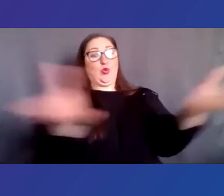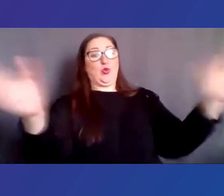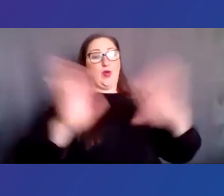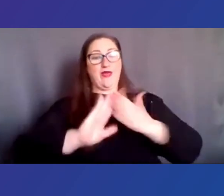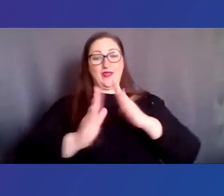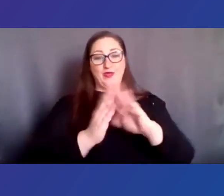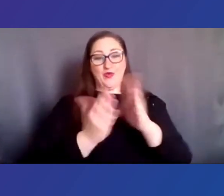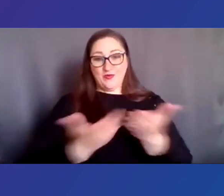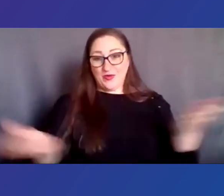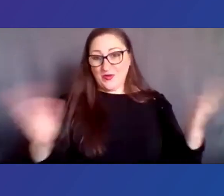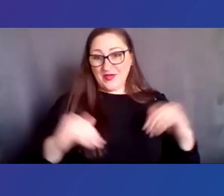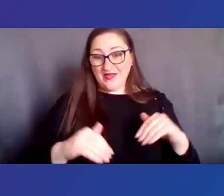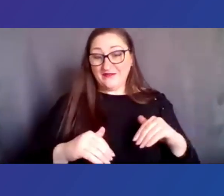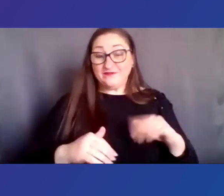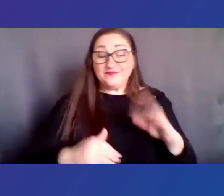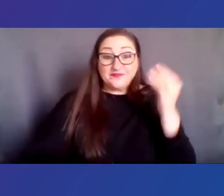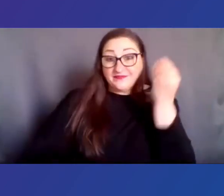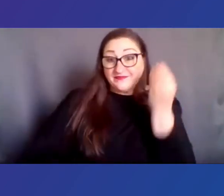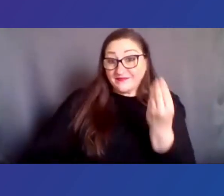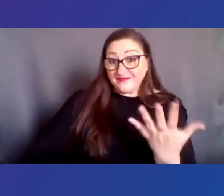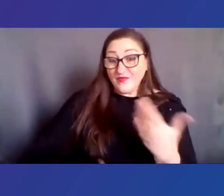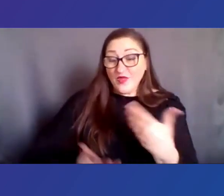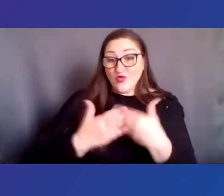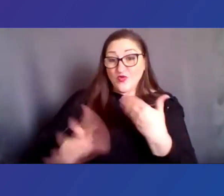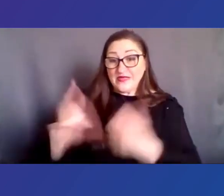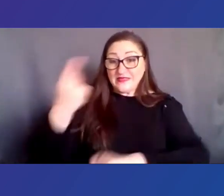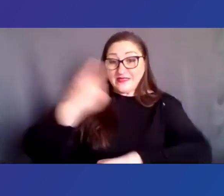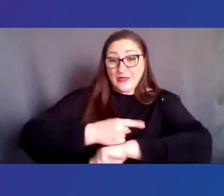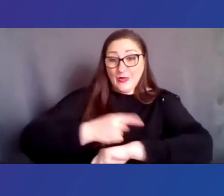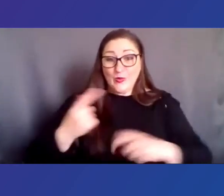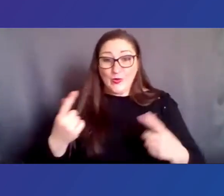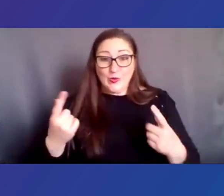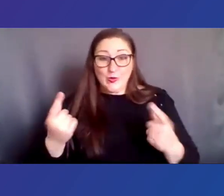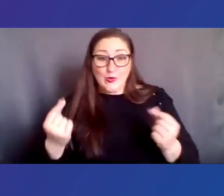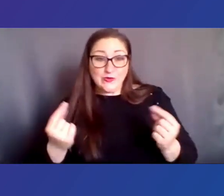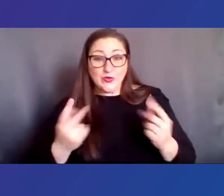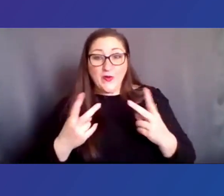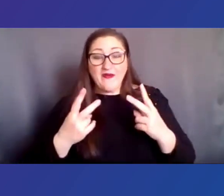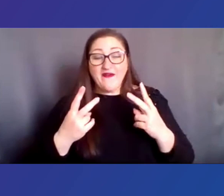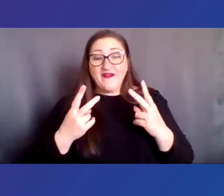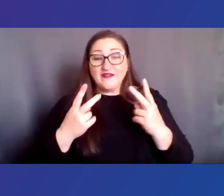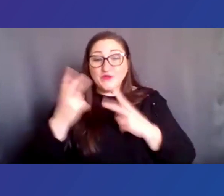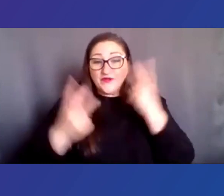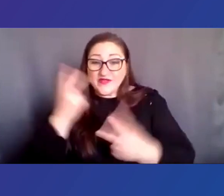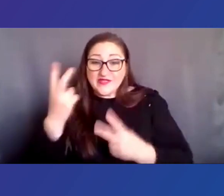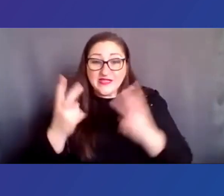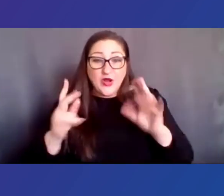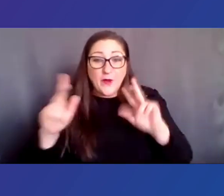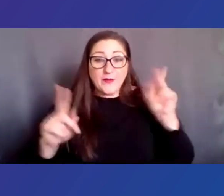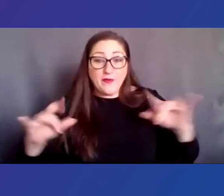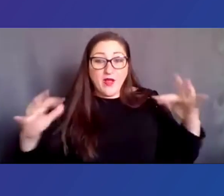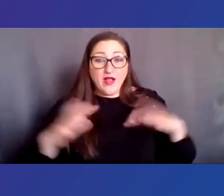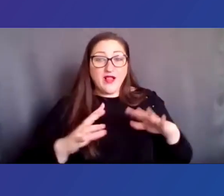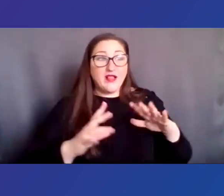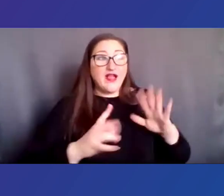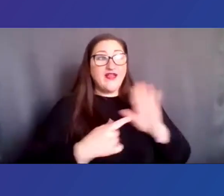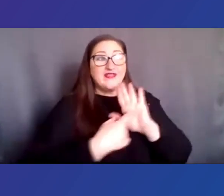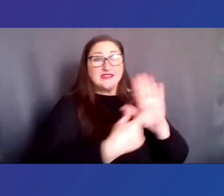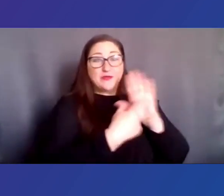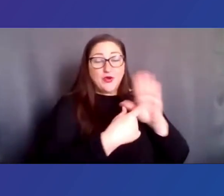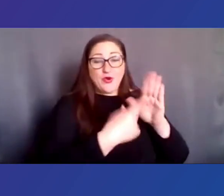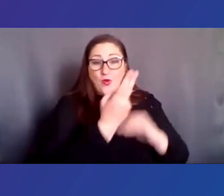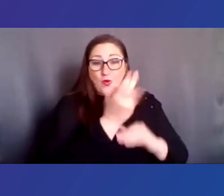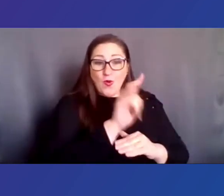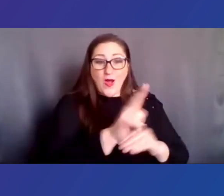rest of the day, what we can expect is visit our people in the exhibitor hall, our sponsors. You can create